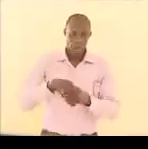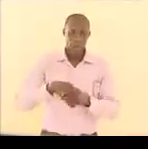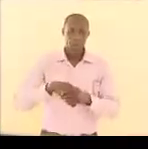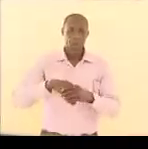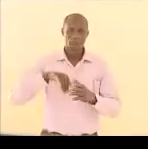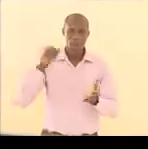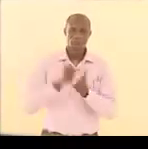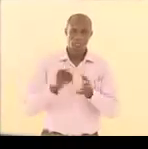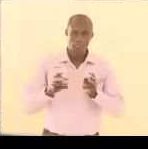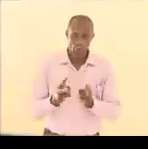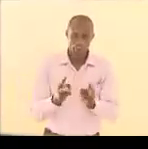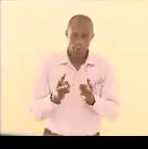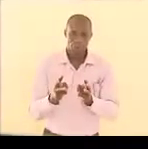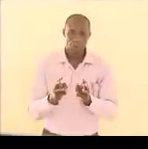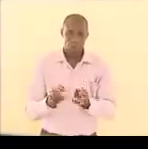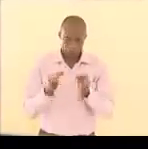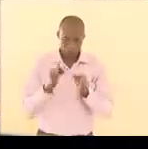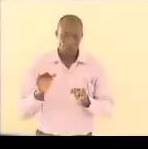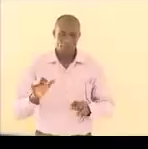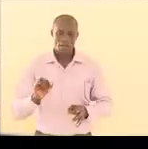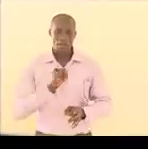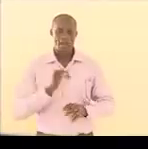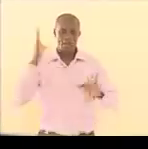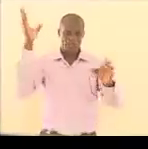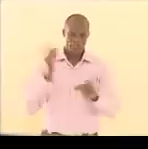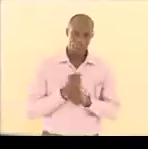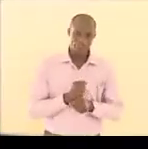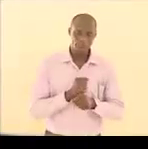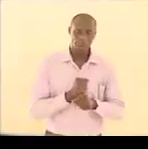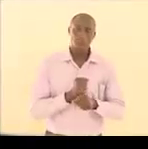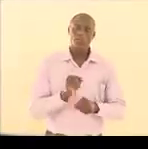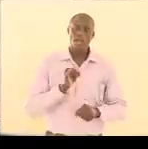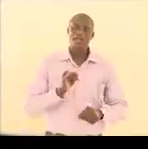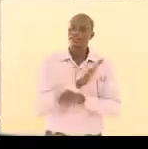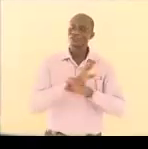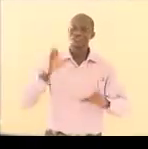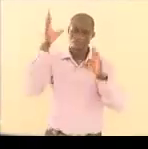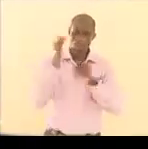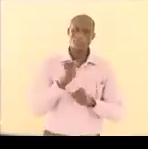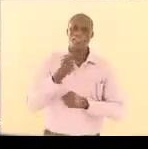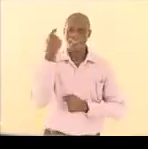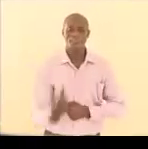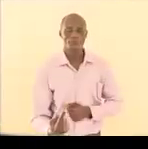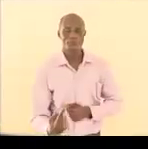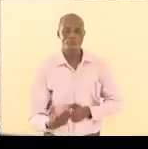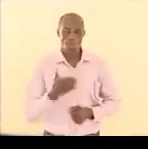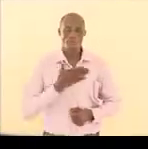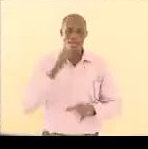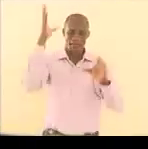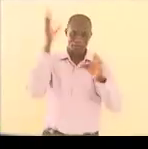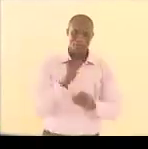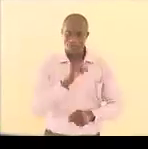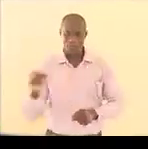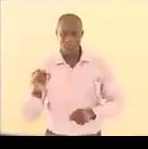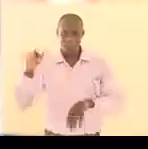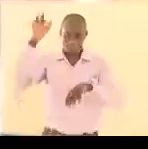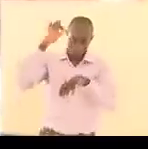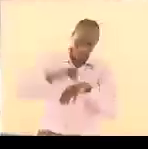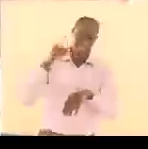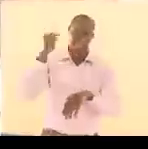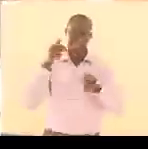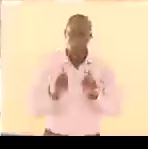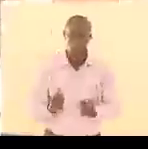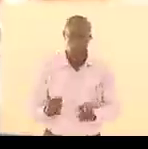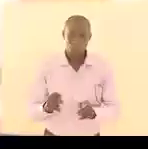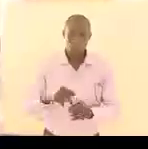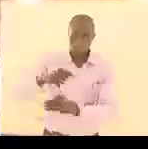In such a manner that if I win, I don't win alone. My winning